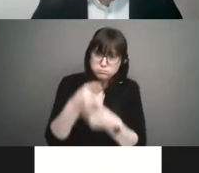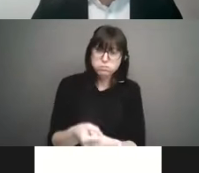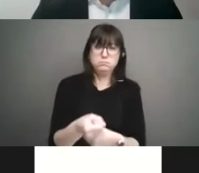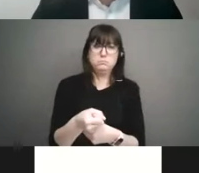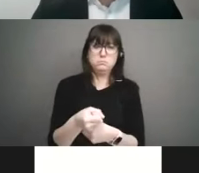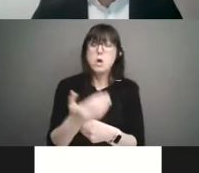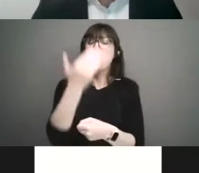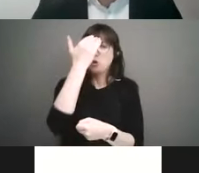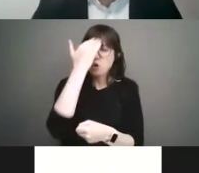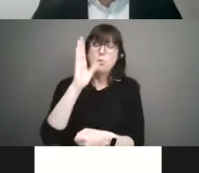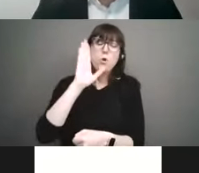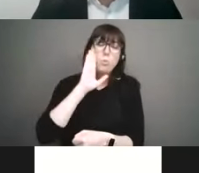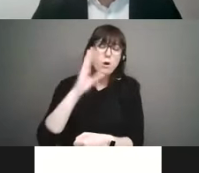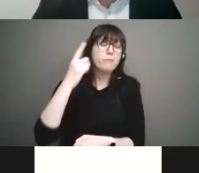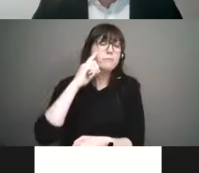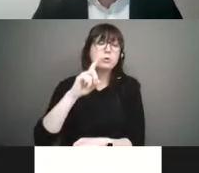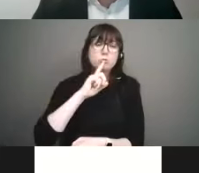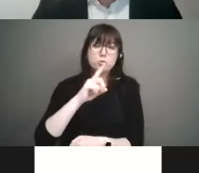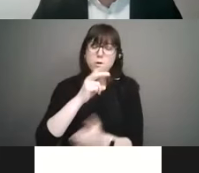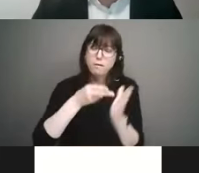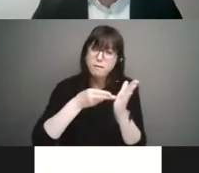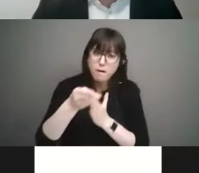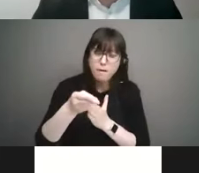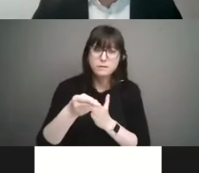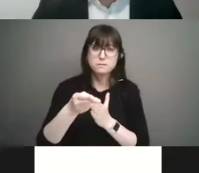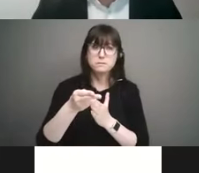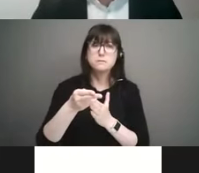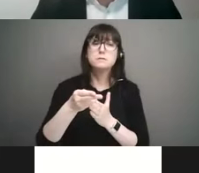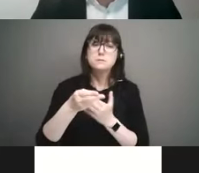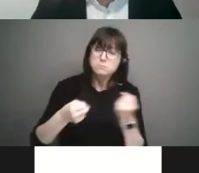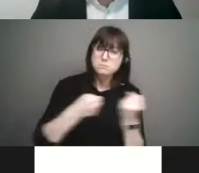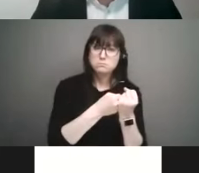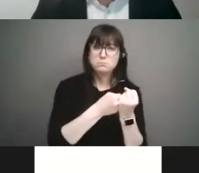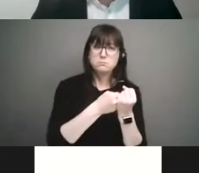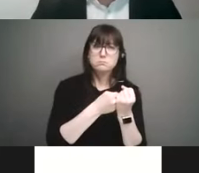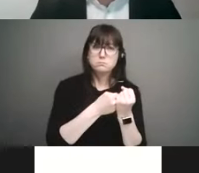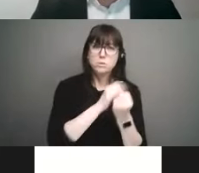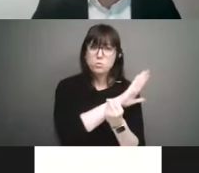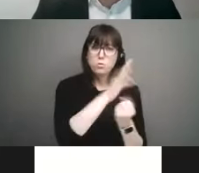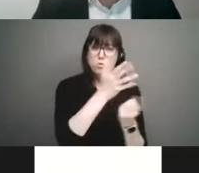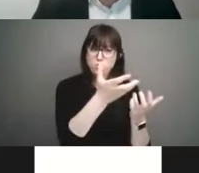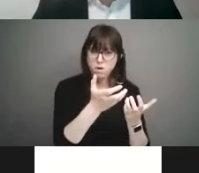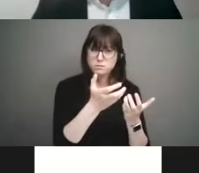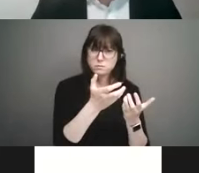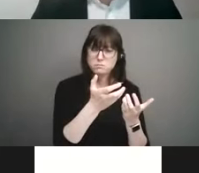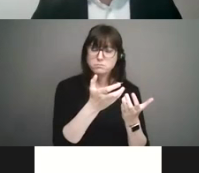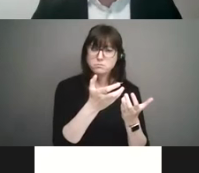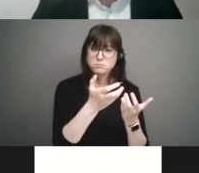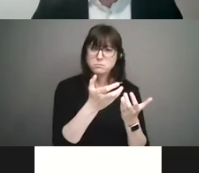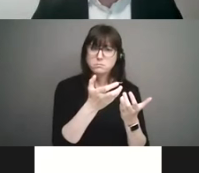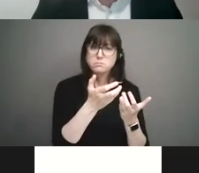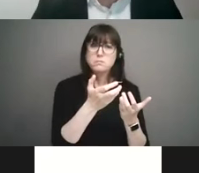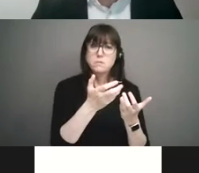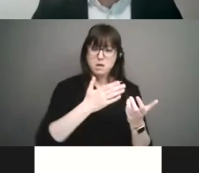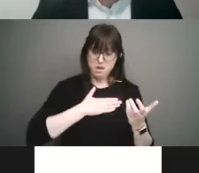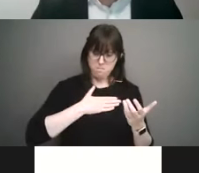continue to act honestly and in good faith and in your best interests, and that they'll continue to put your interests in front of theirs